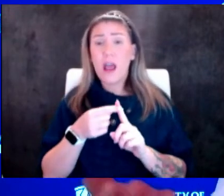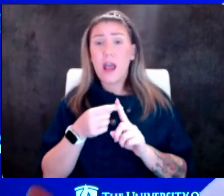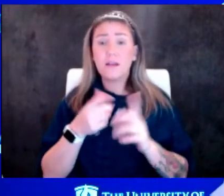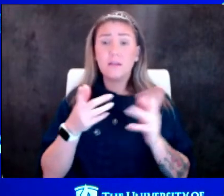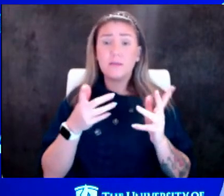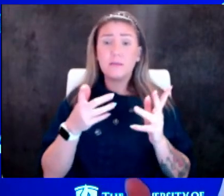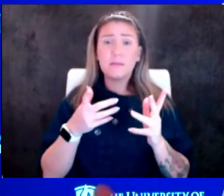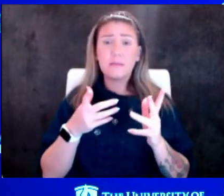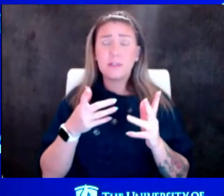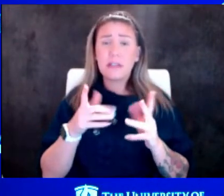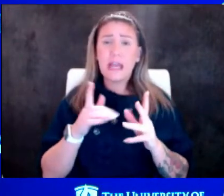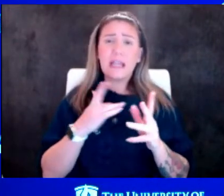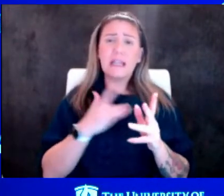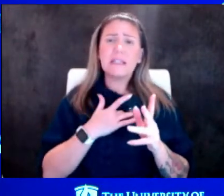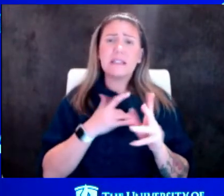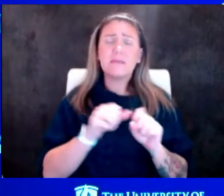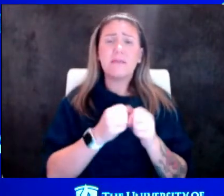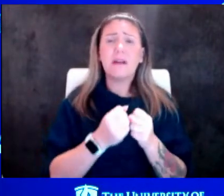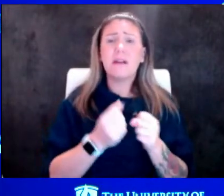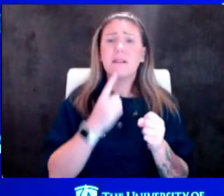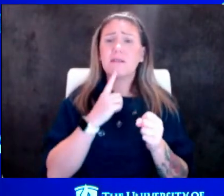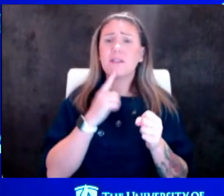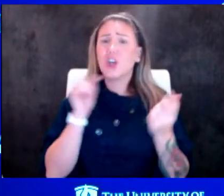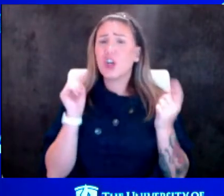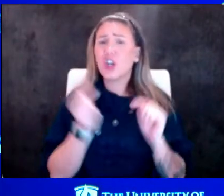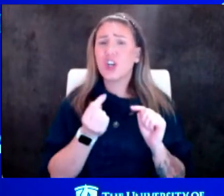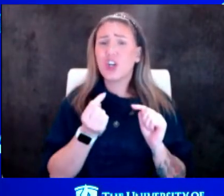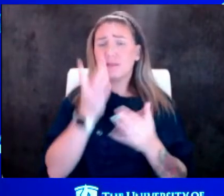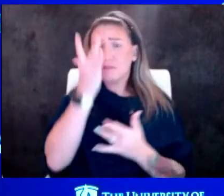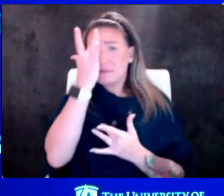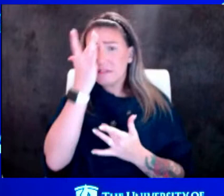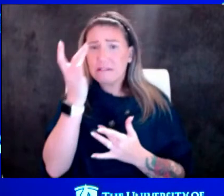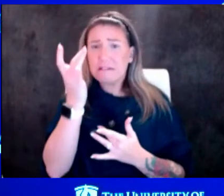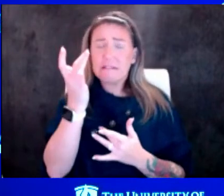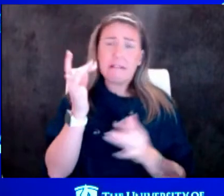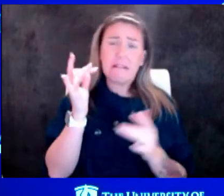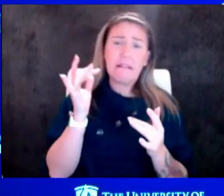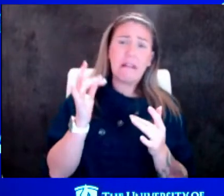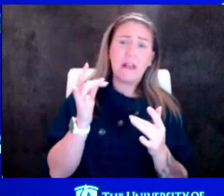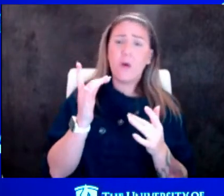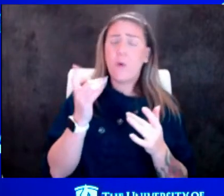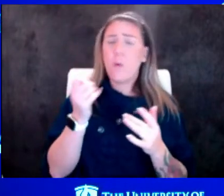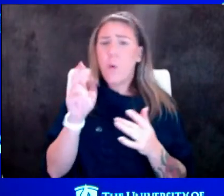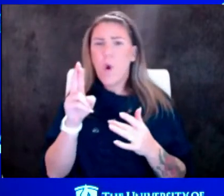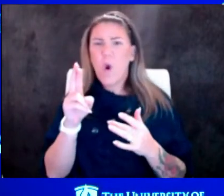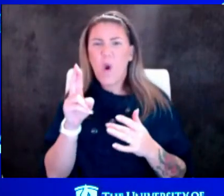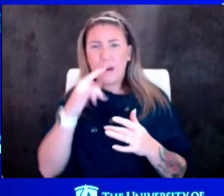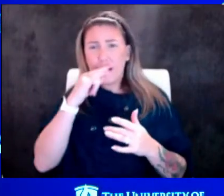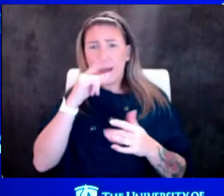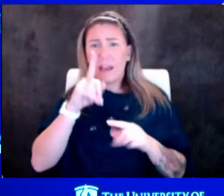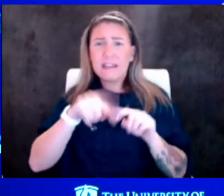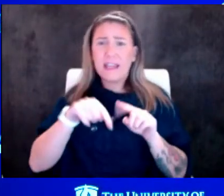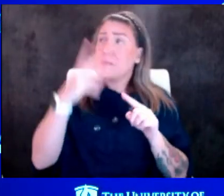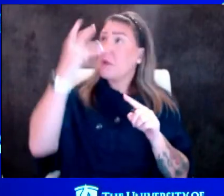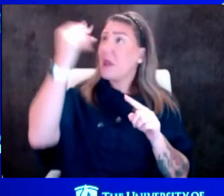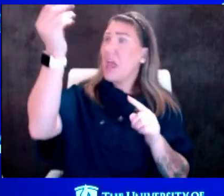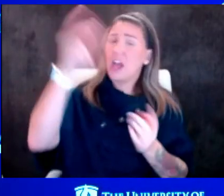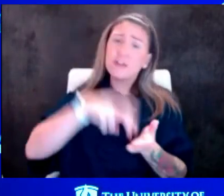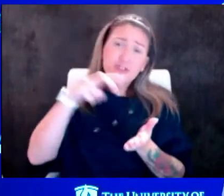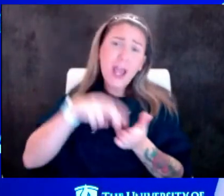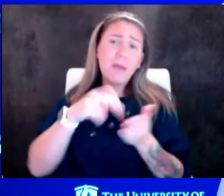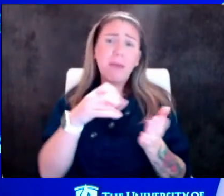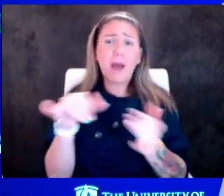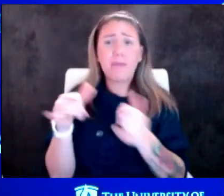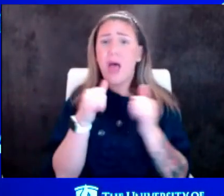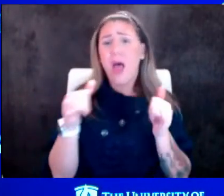heartbreaking it is to see a child who's hurt or sick or ill. What about a child who can't be out running and jumping and playing on the jungle